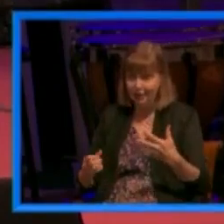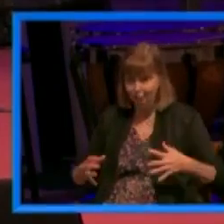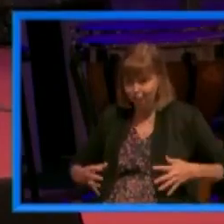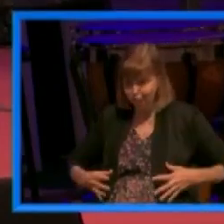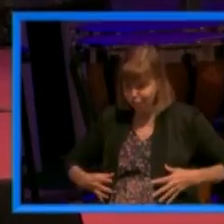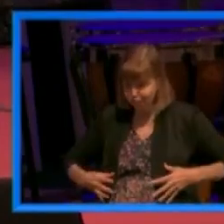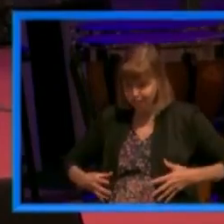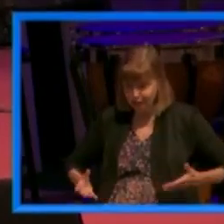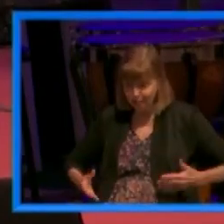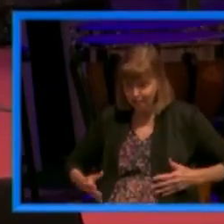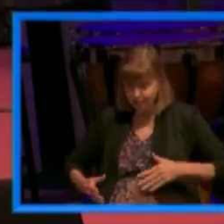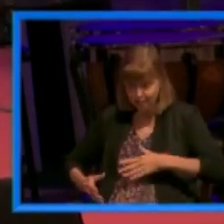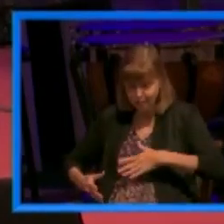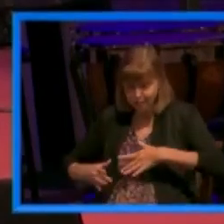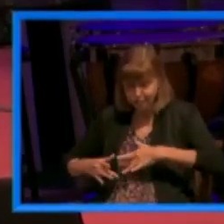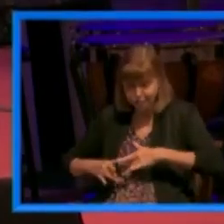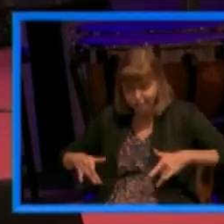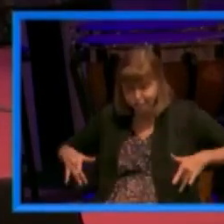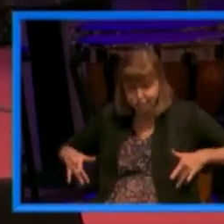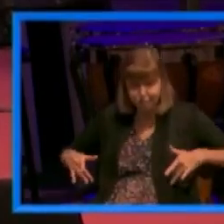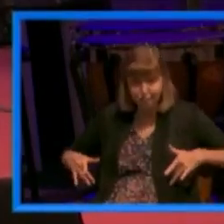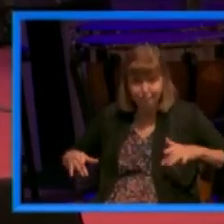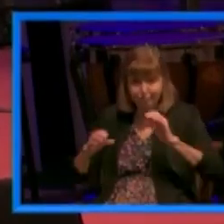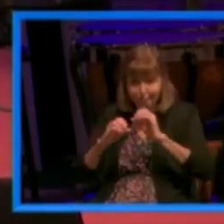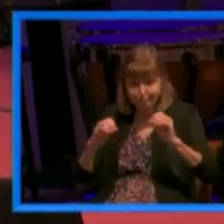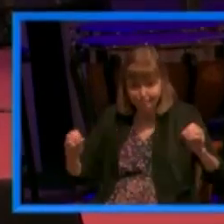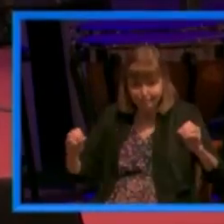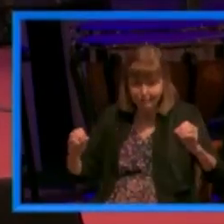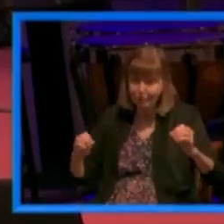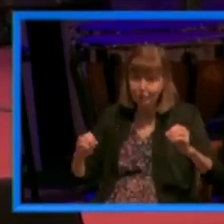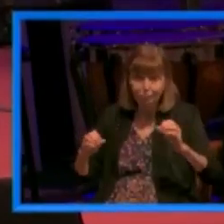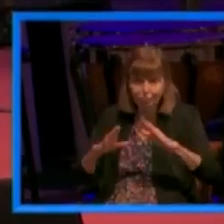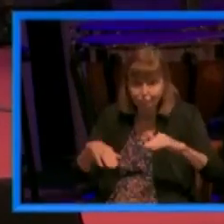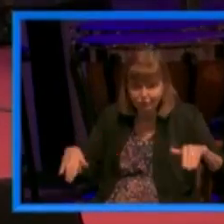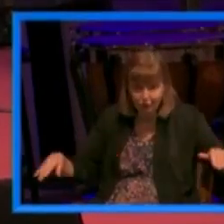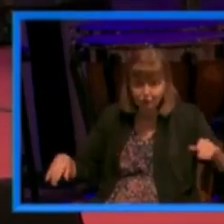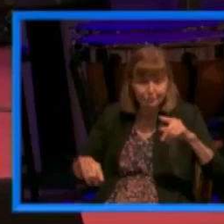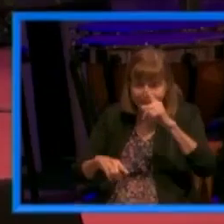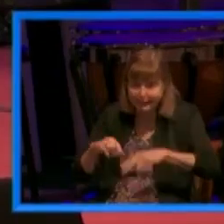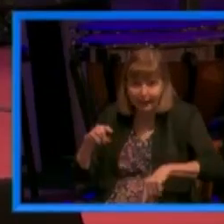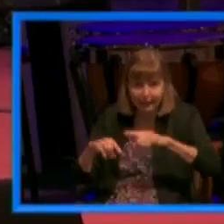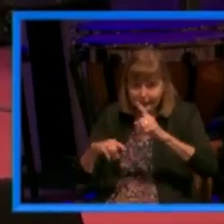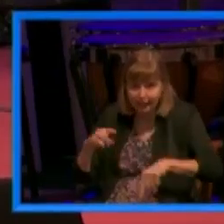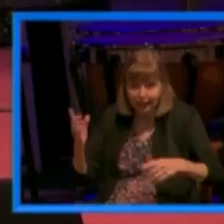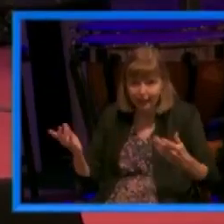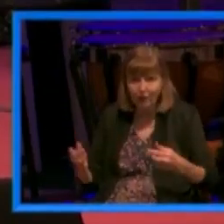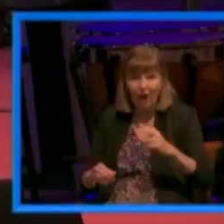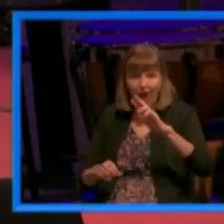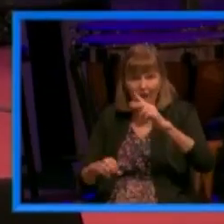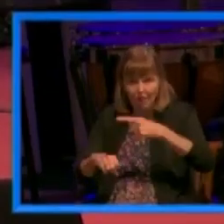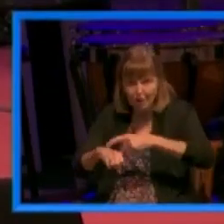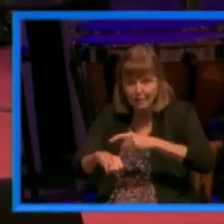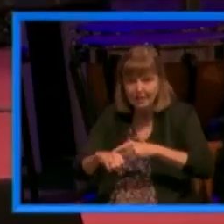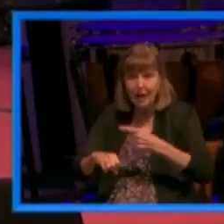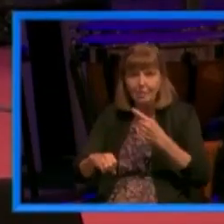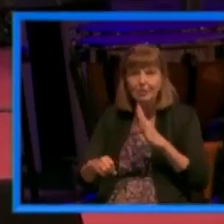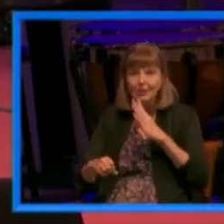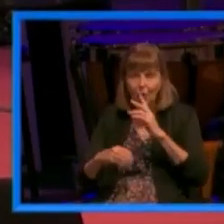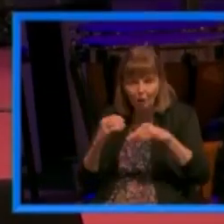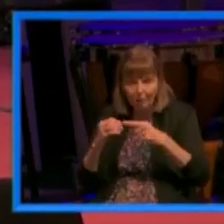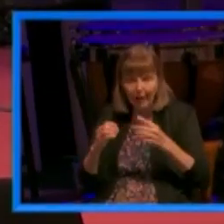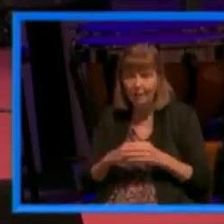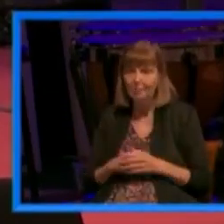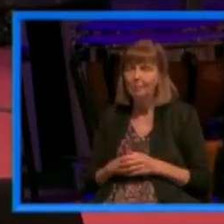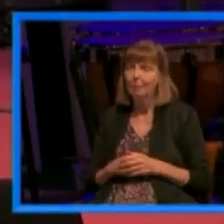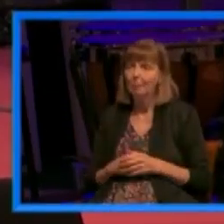a dilemma. She is facing a promise where God said, I'm going to give you the promised land, and that seems to be taking place. Abram has set himself up.